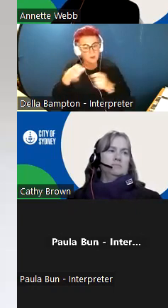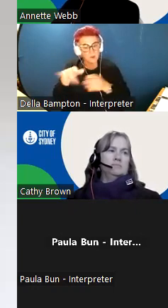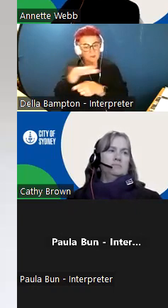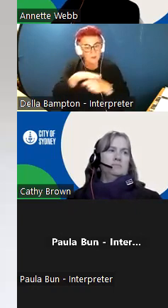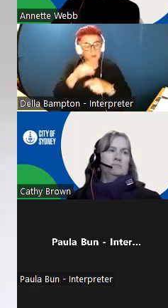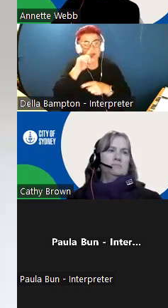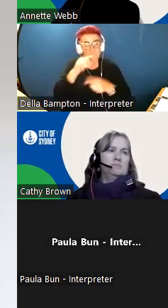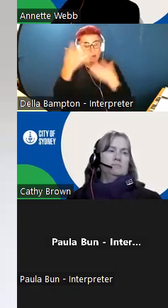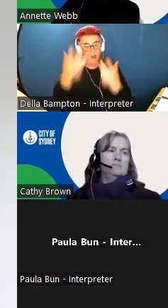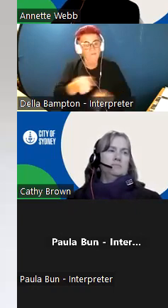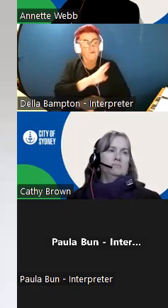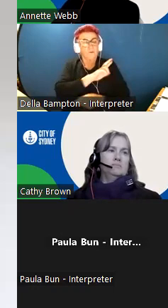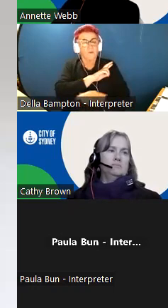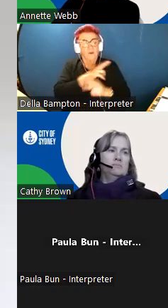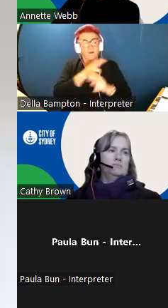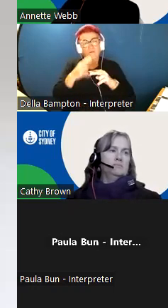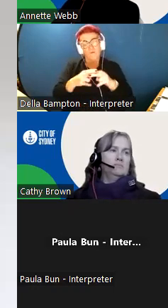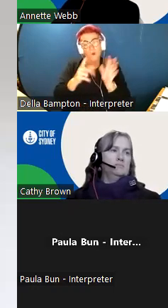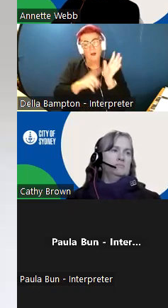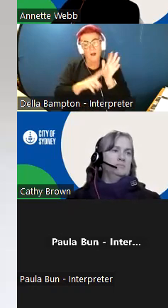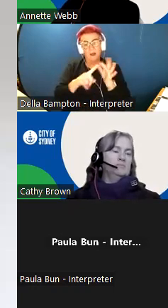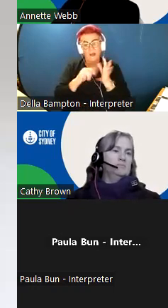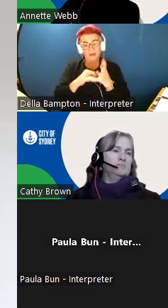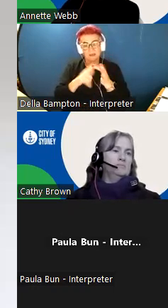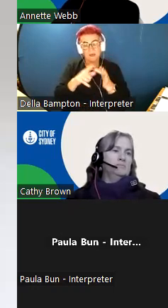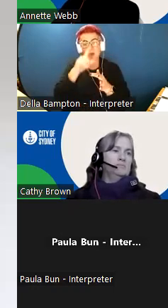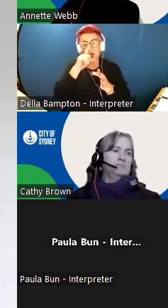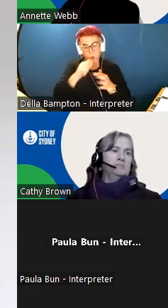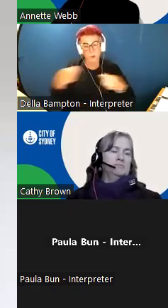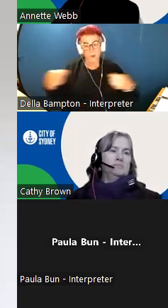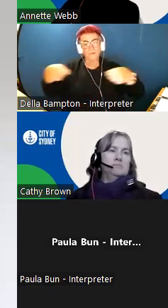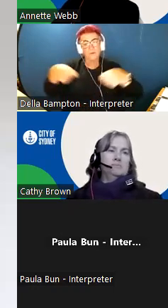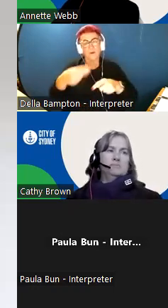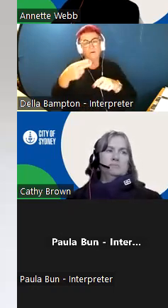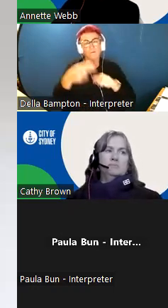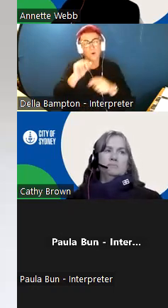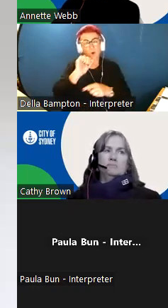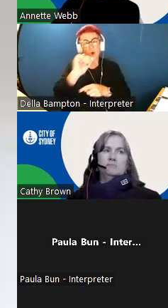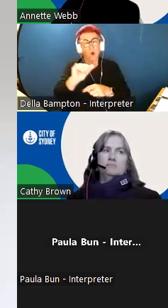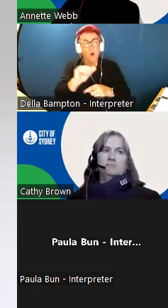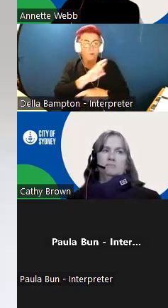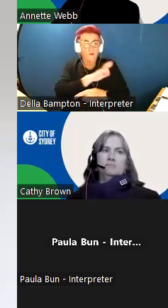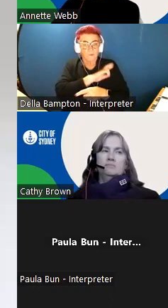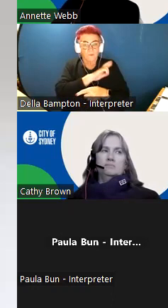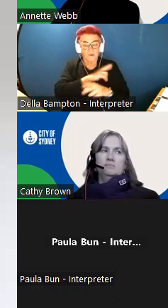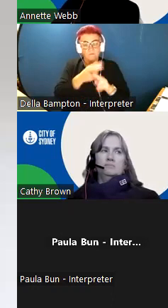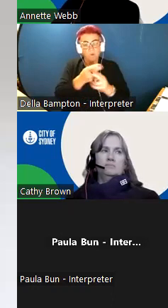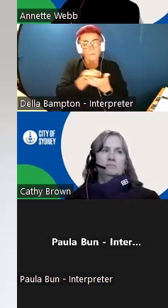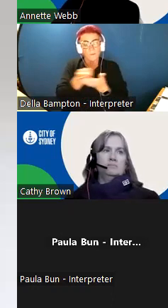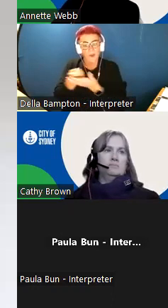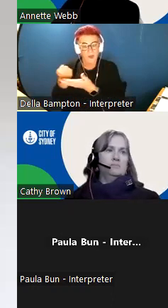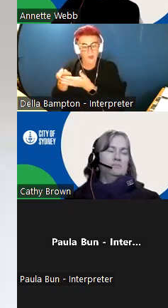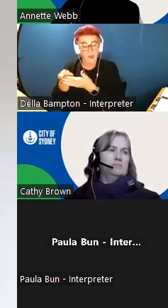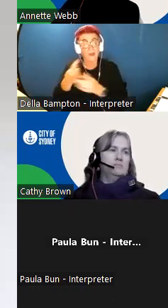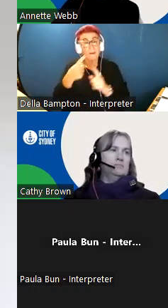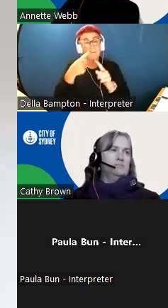lease, including that you can meet the financial obligations of a residential lease. Overall, that the city is supporting you to